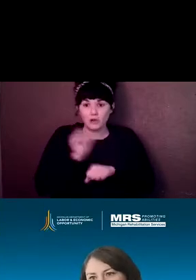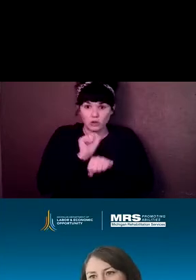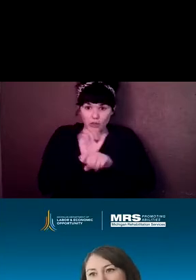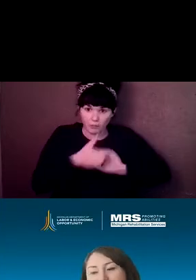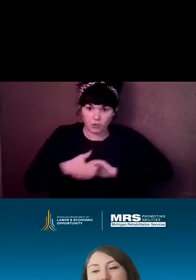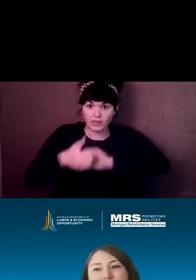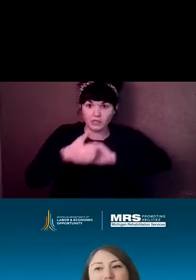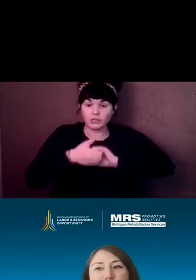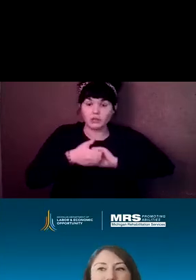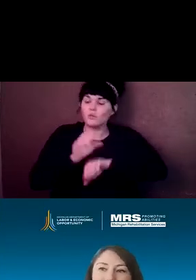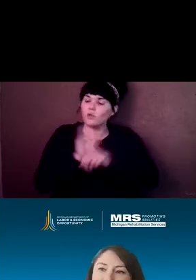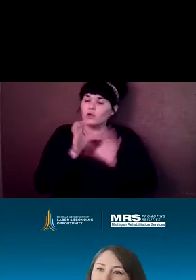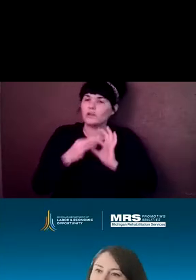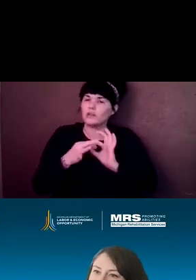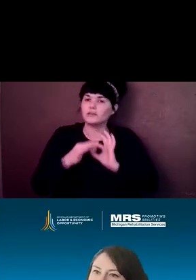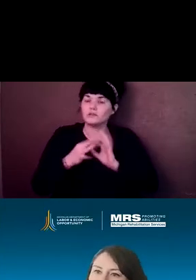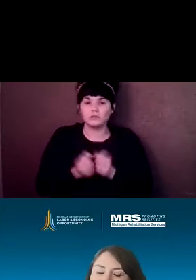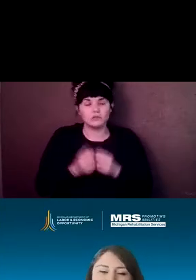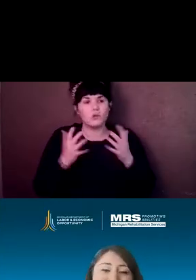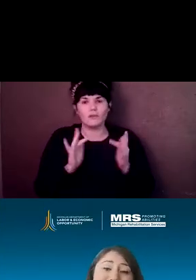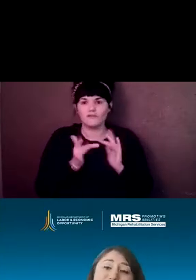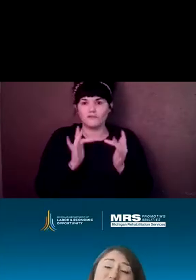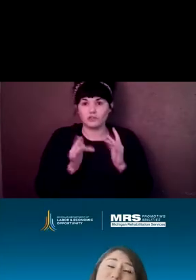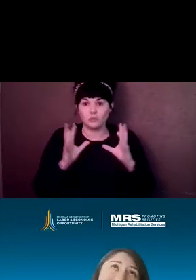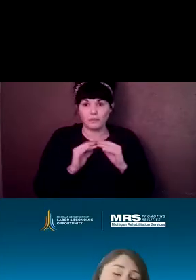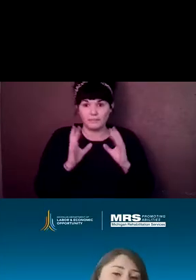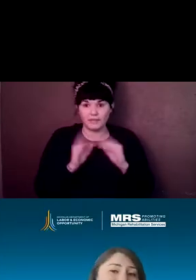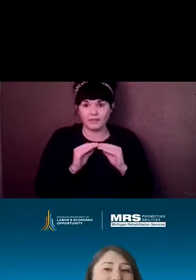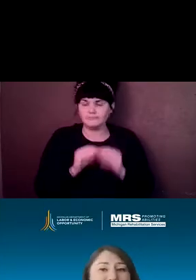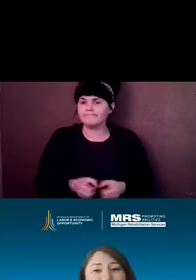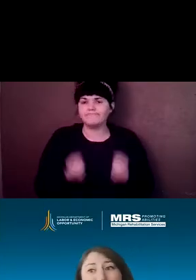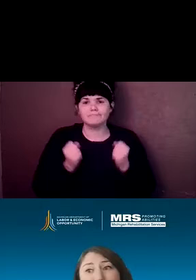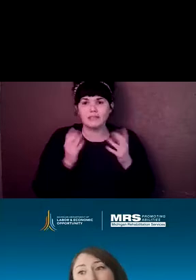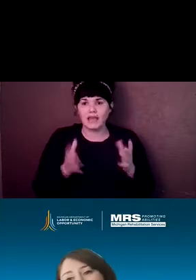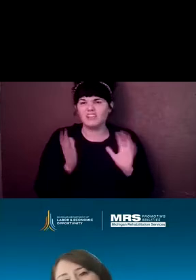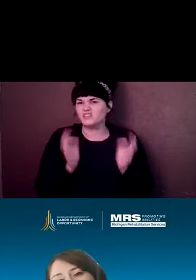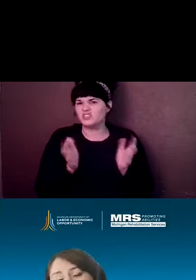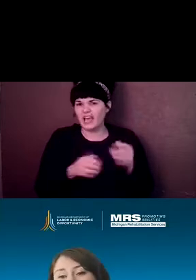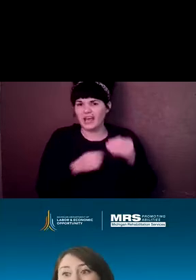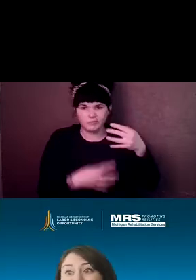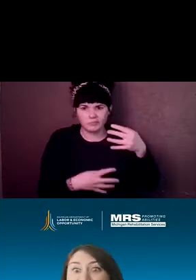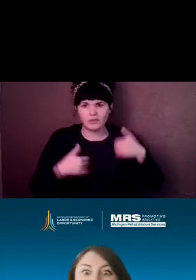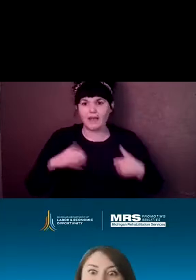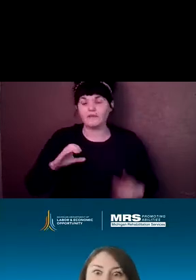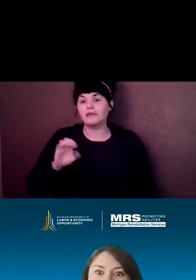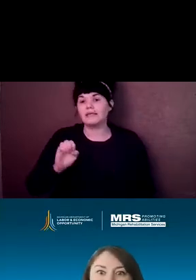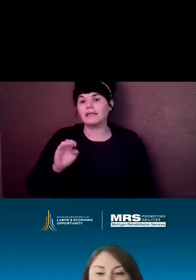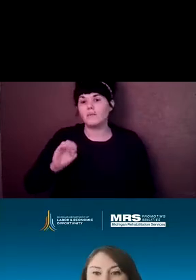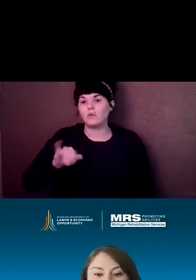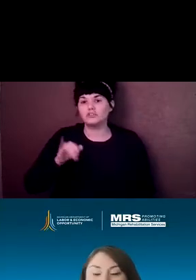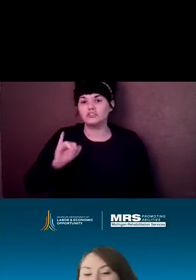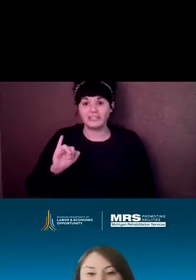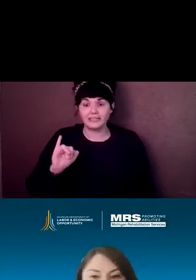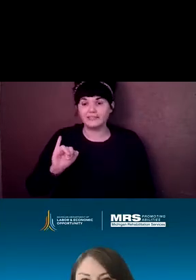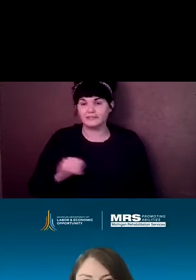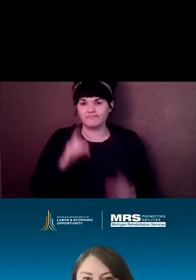relationships. So there's so many virtual meetings. There's a lot of chat. there's emojis and us loving